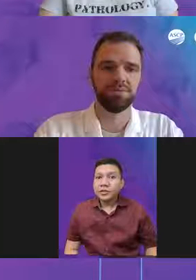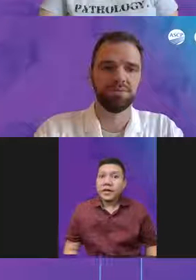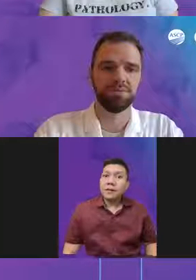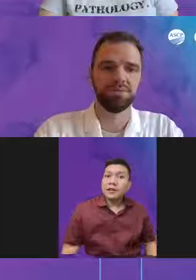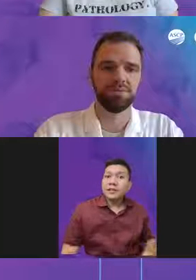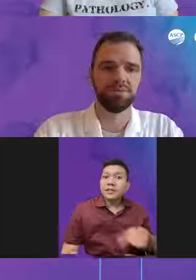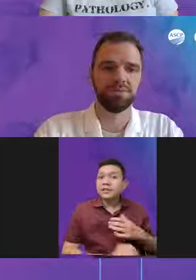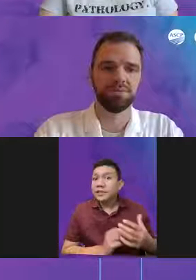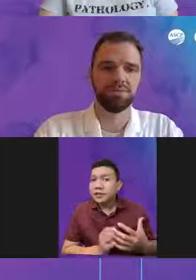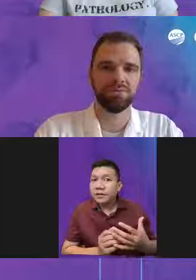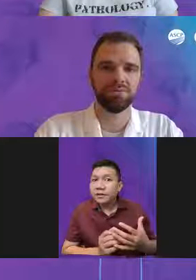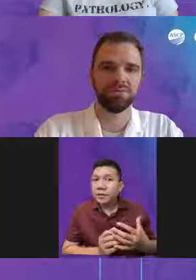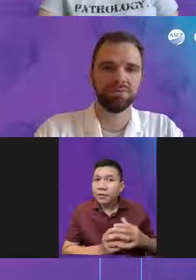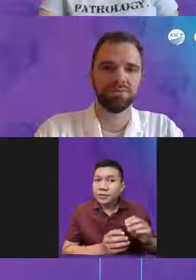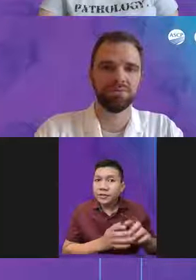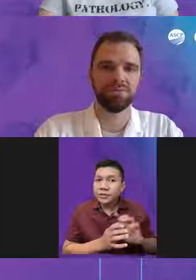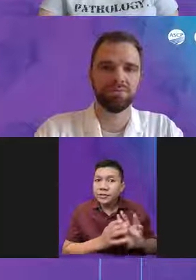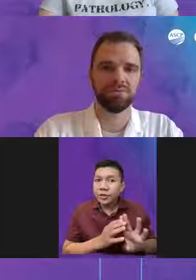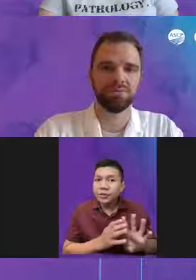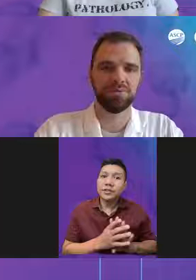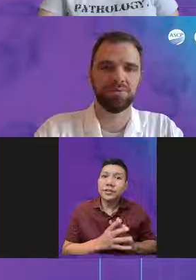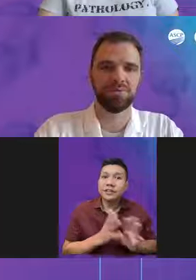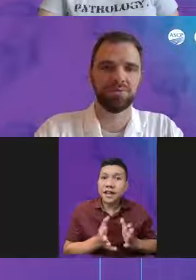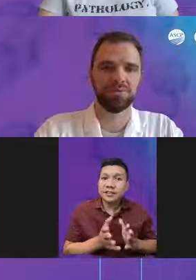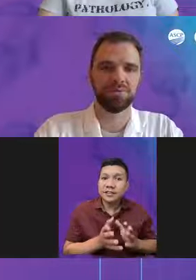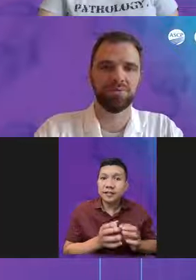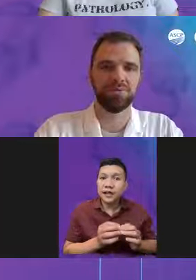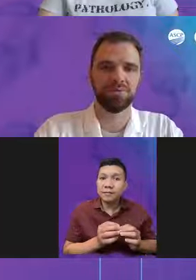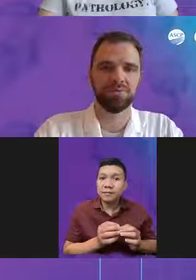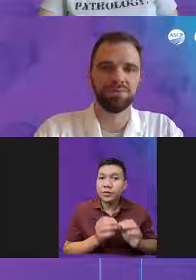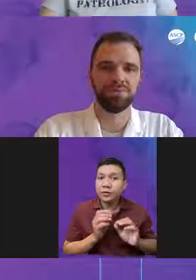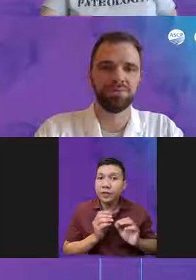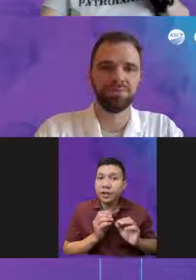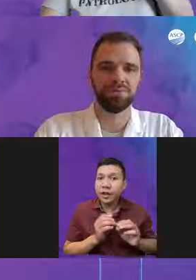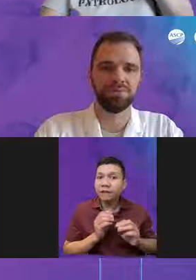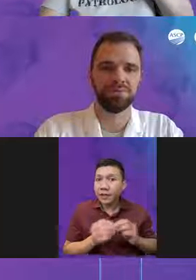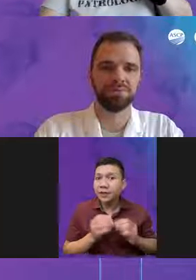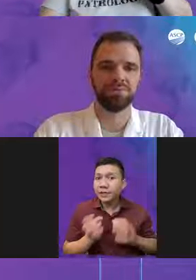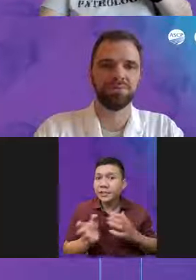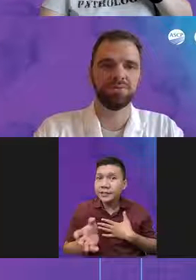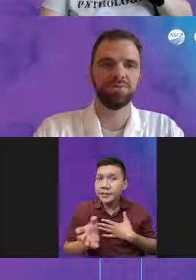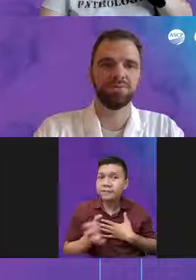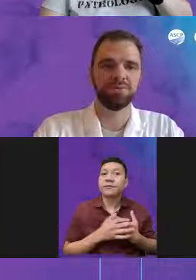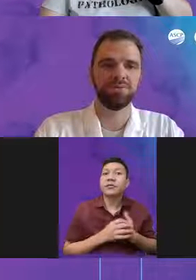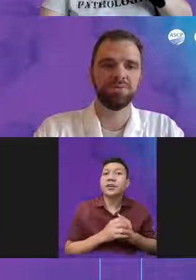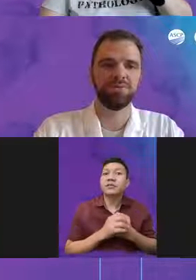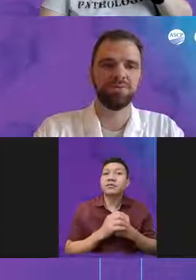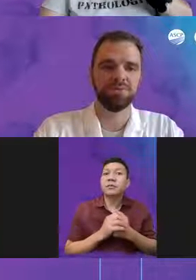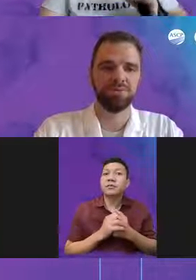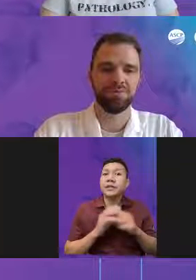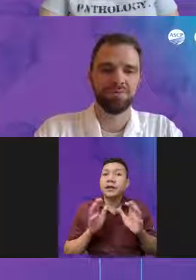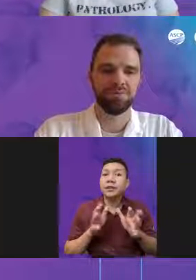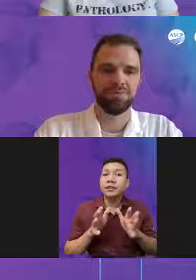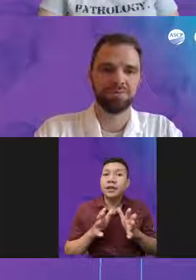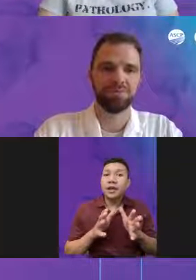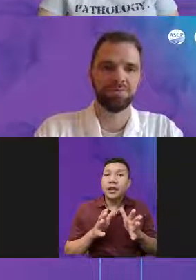So in the automated CBC, one thing to note is that you know, a lot of NRBCs will